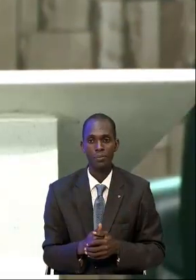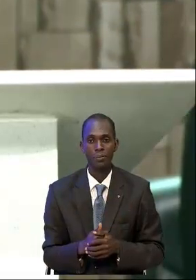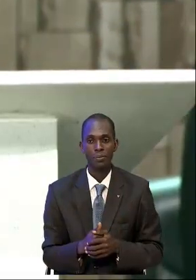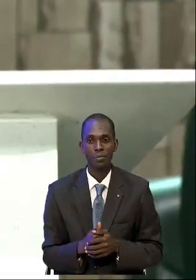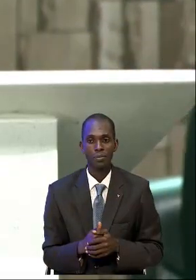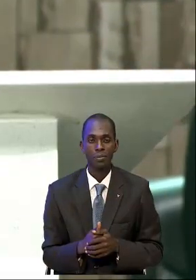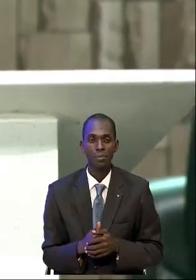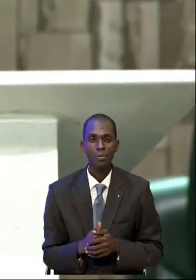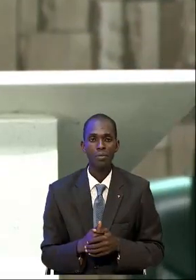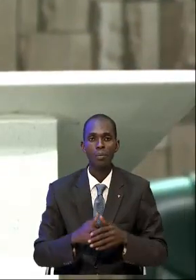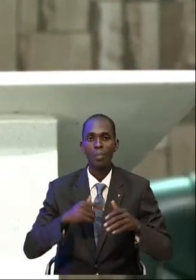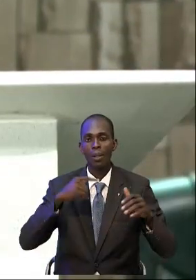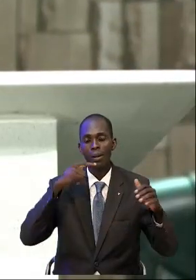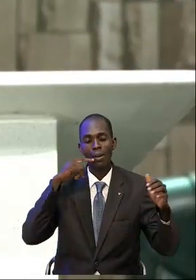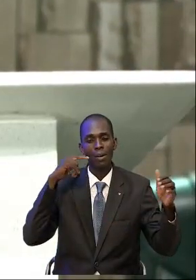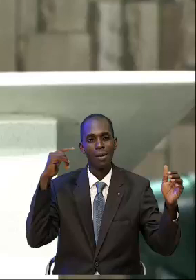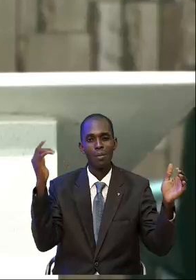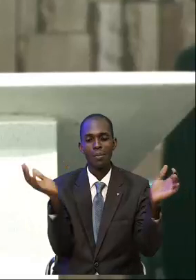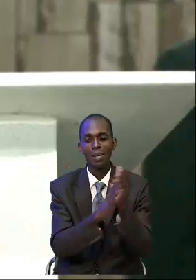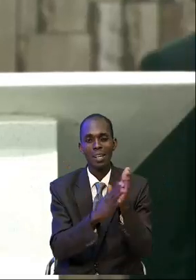the first testifier.